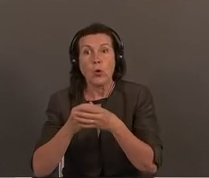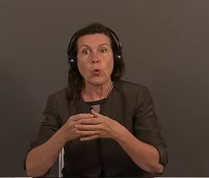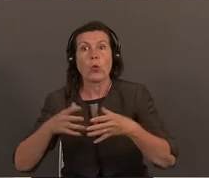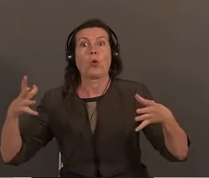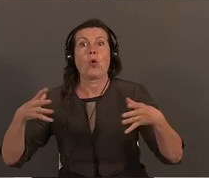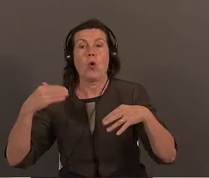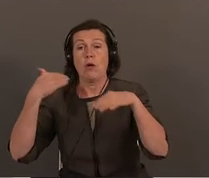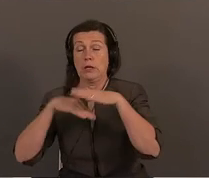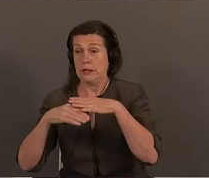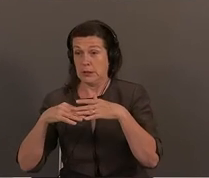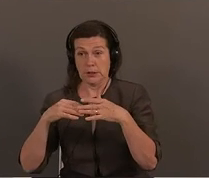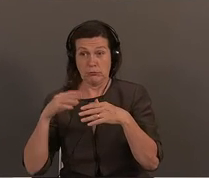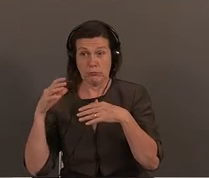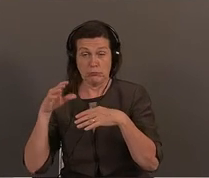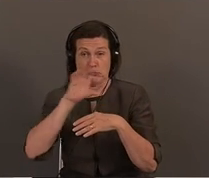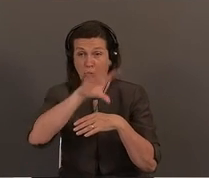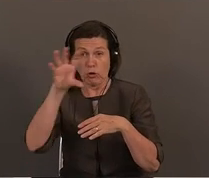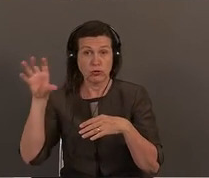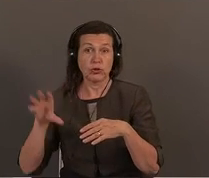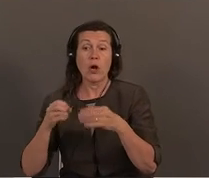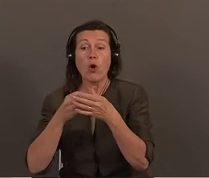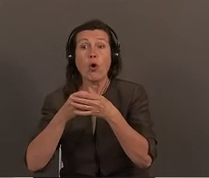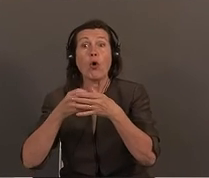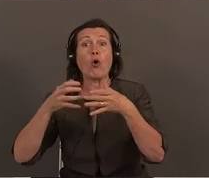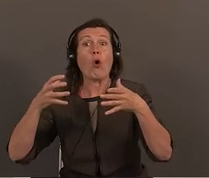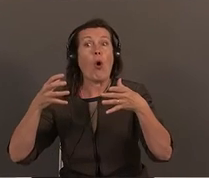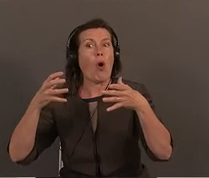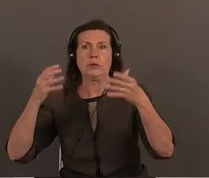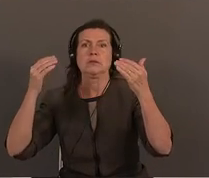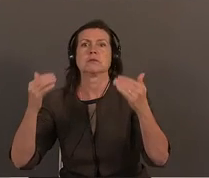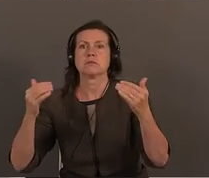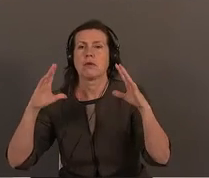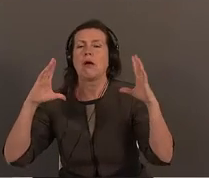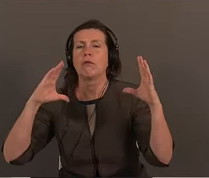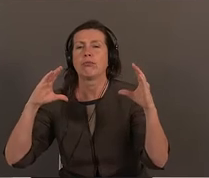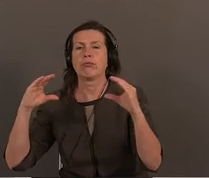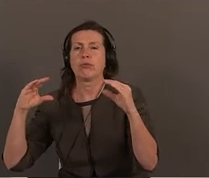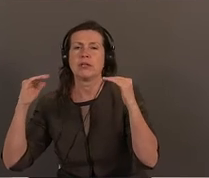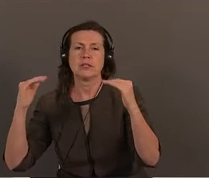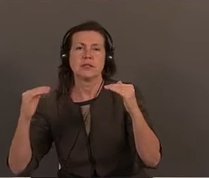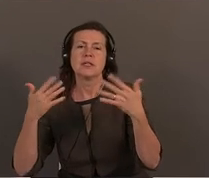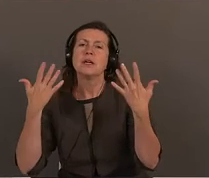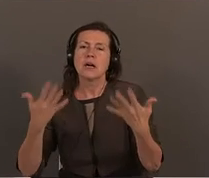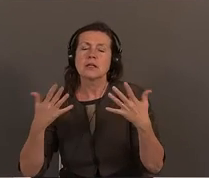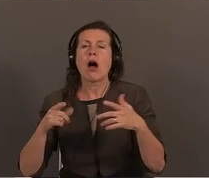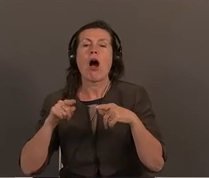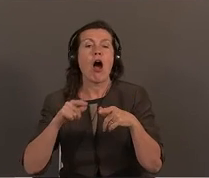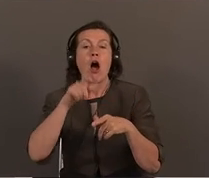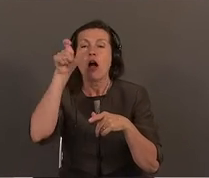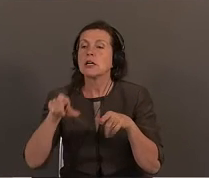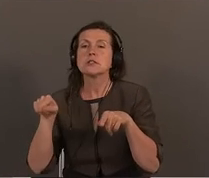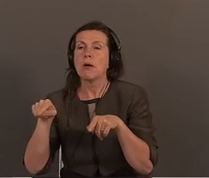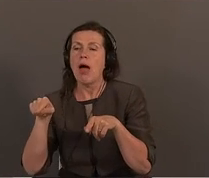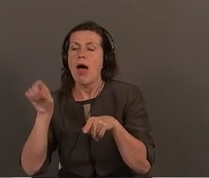in most of the countries, is now over. And there's a lot of churn, which is a technical term for customers moving from one to